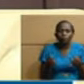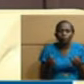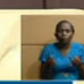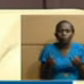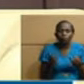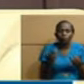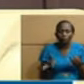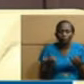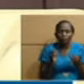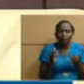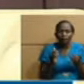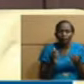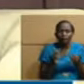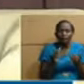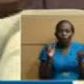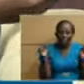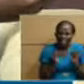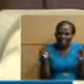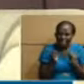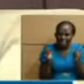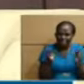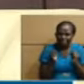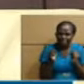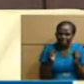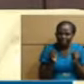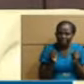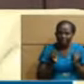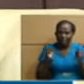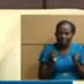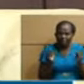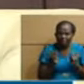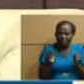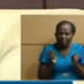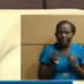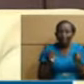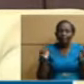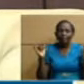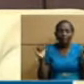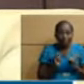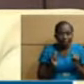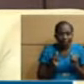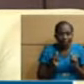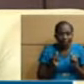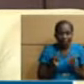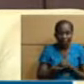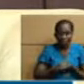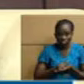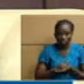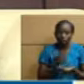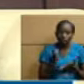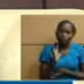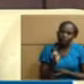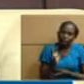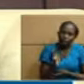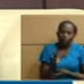a permanent an ailment that is terminal in nature. So you have cancer, you have, I